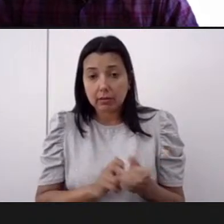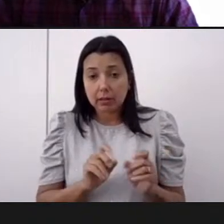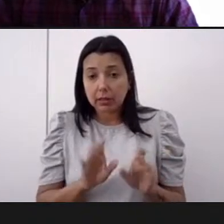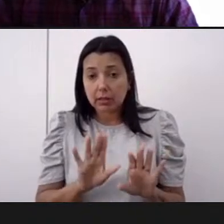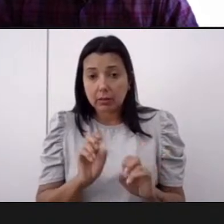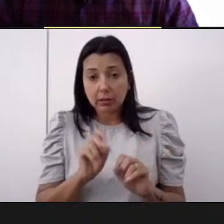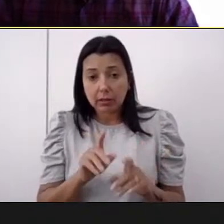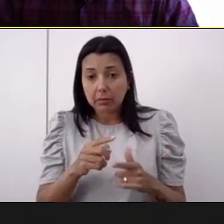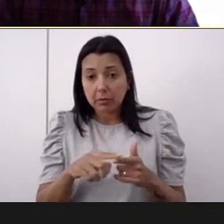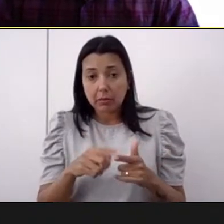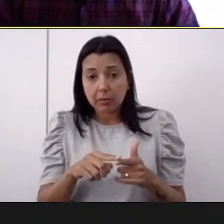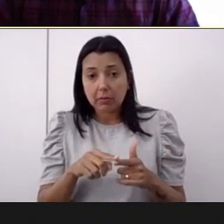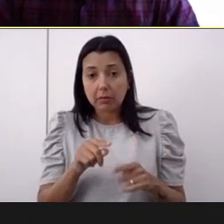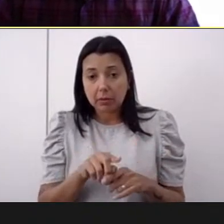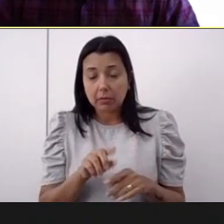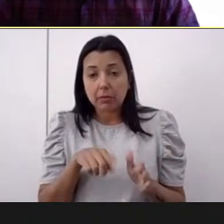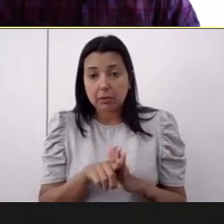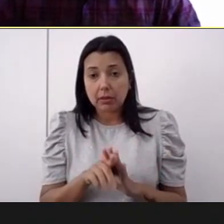will. Okay.